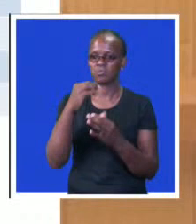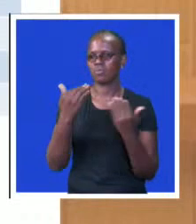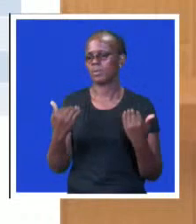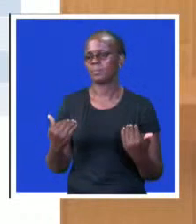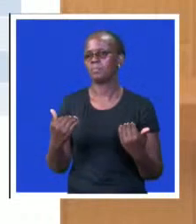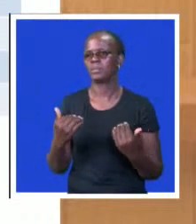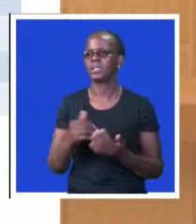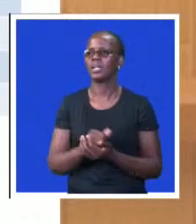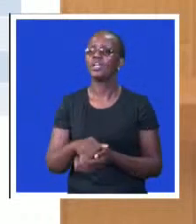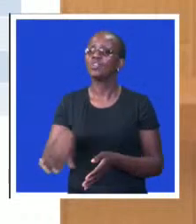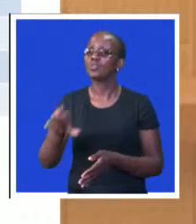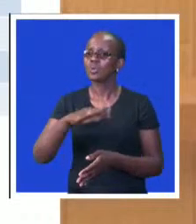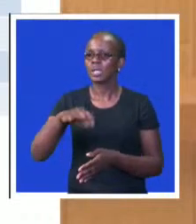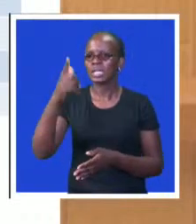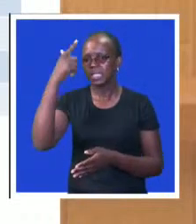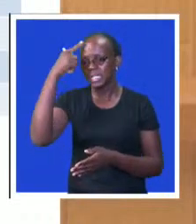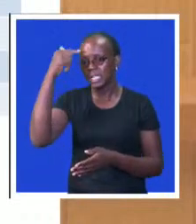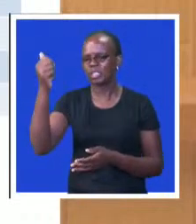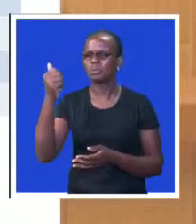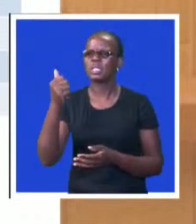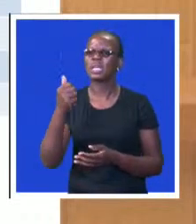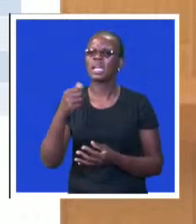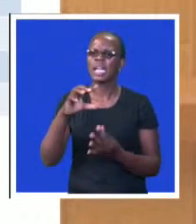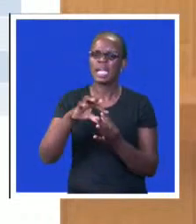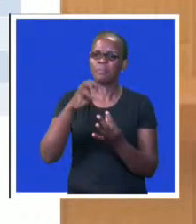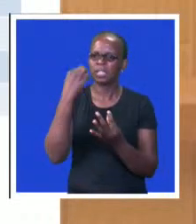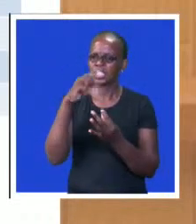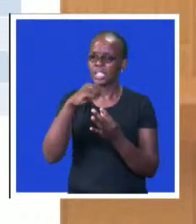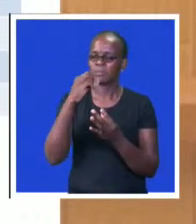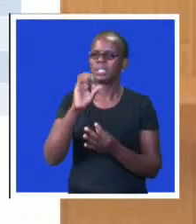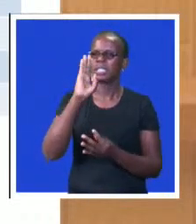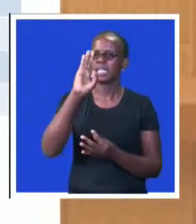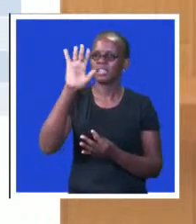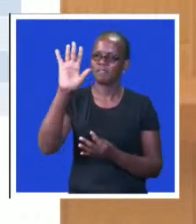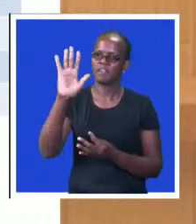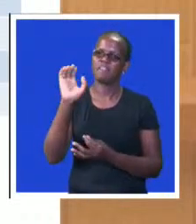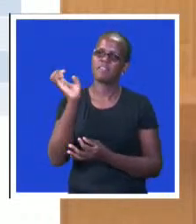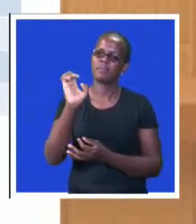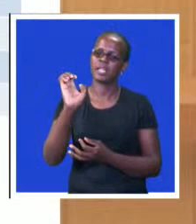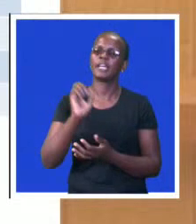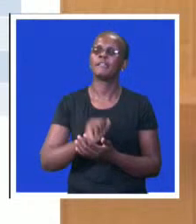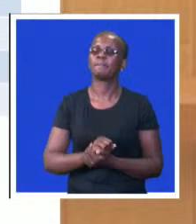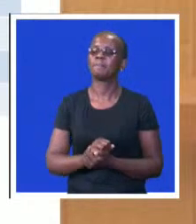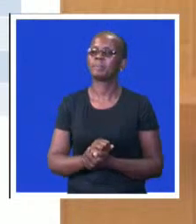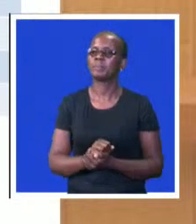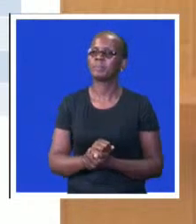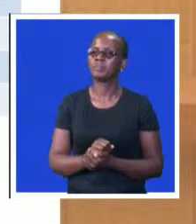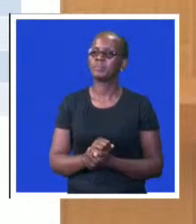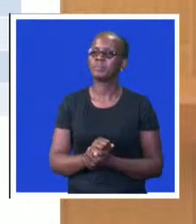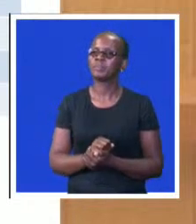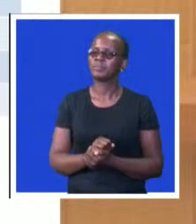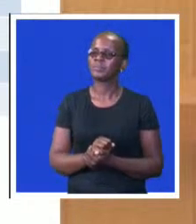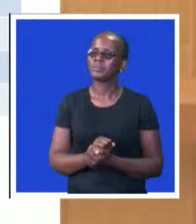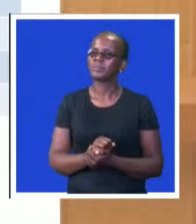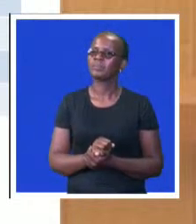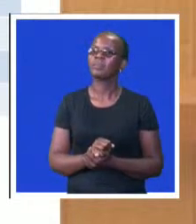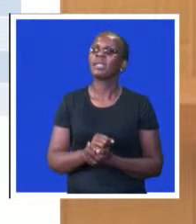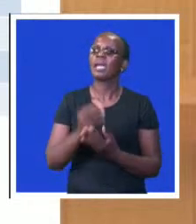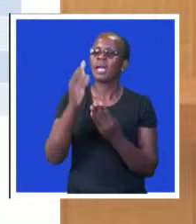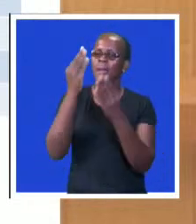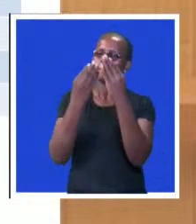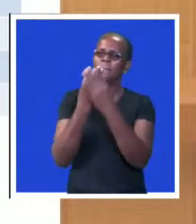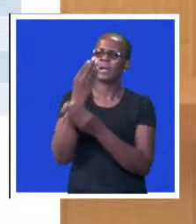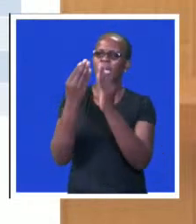now we know that a packet of chips is 35 emalangeni. a packet of bananas